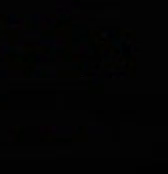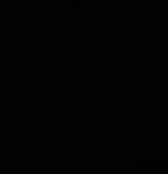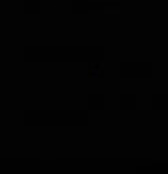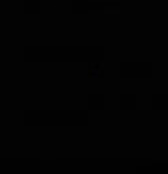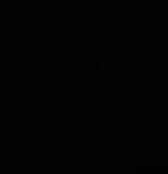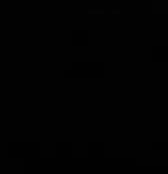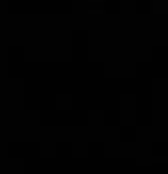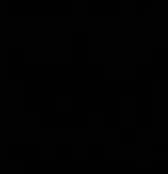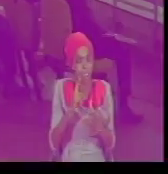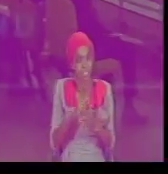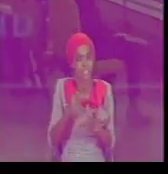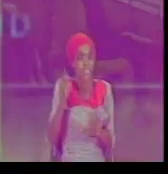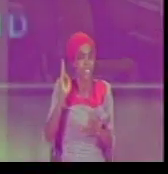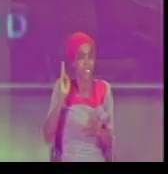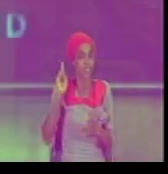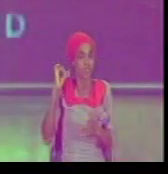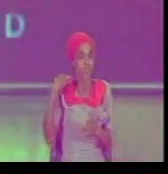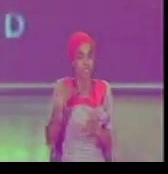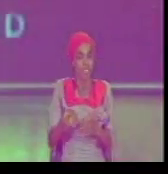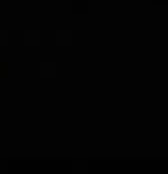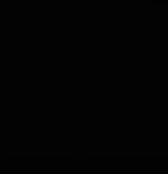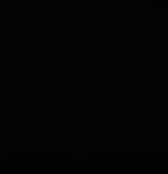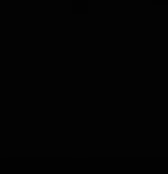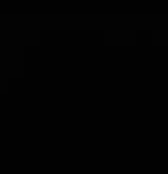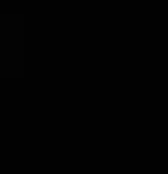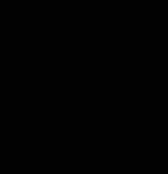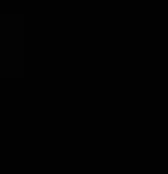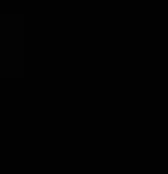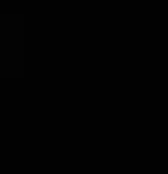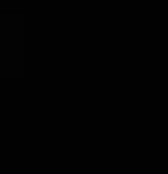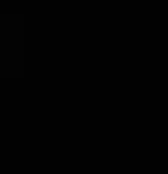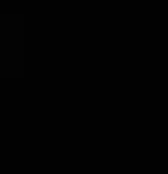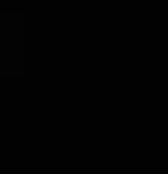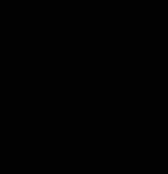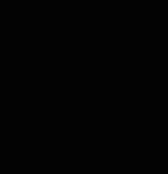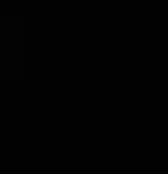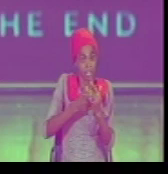praising the Lord, that they started with the angels of God in